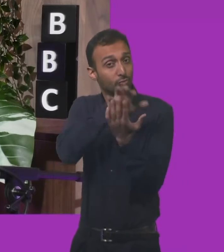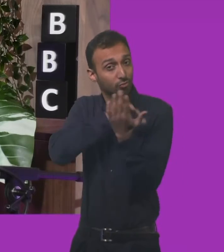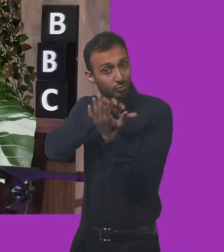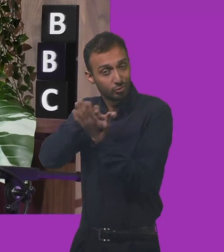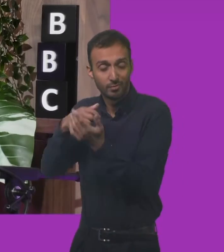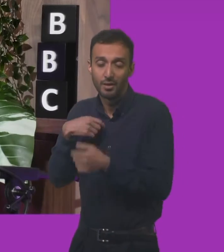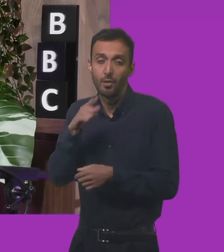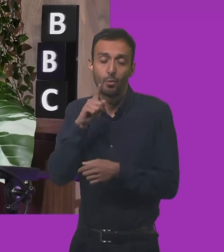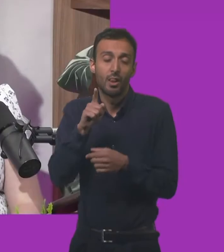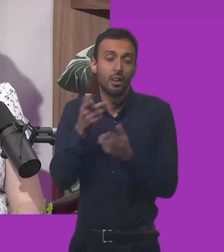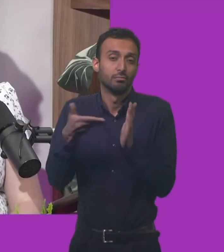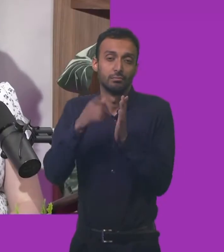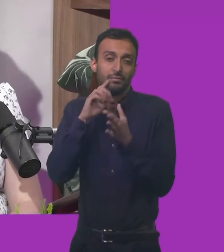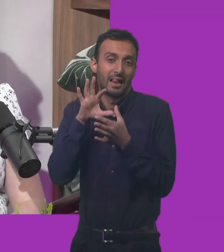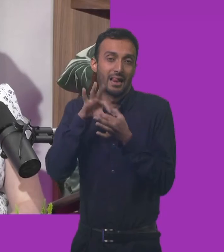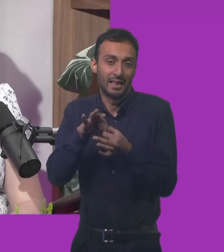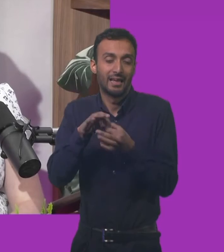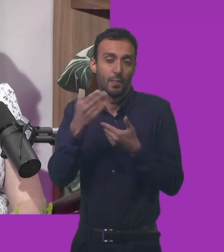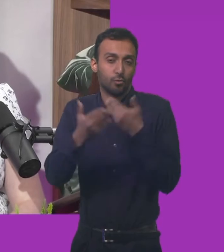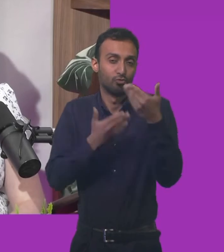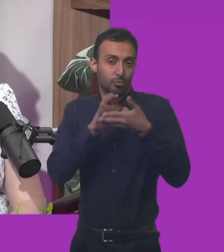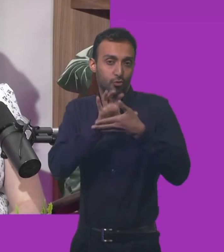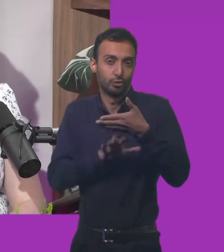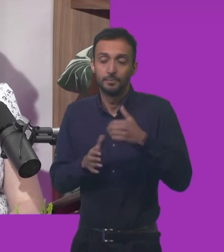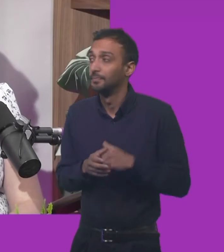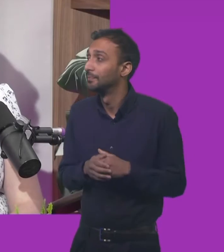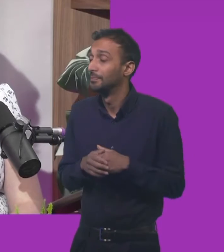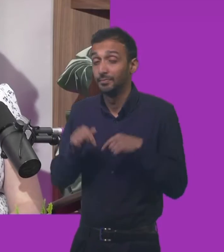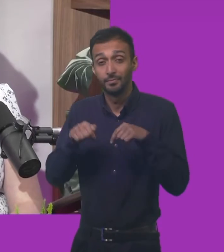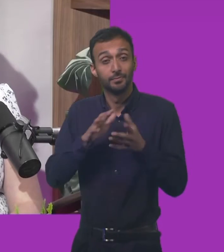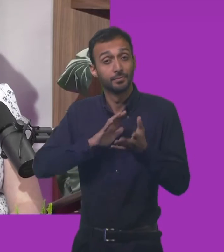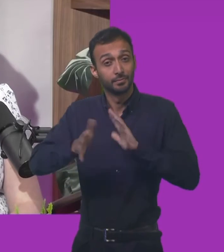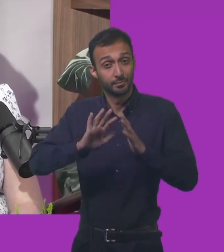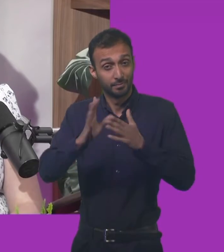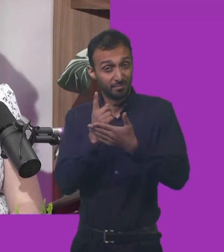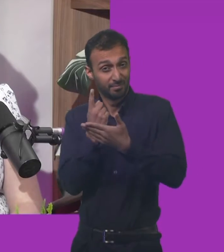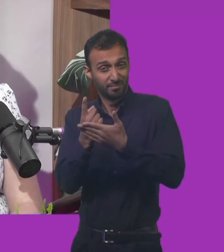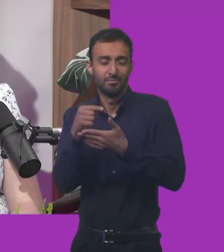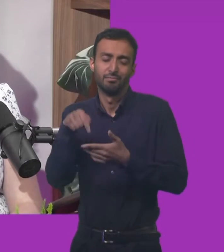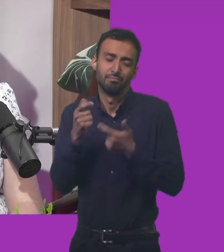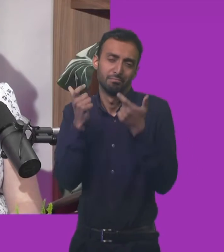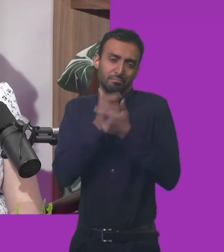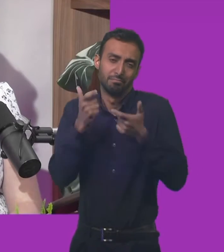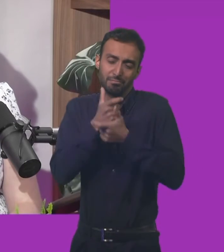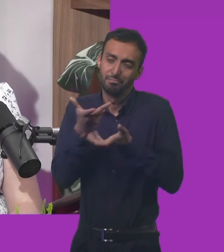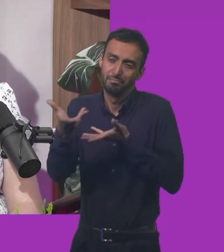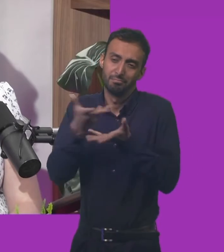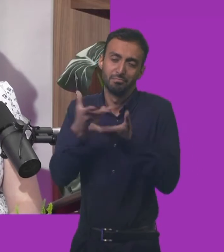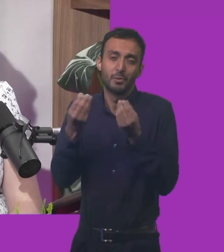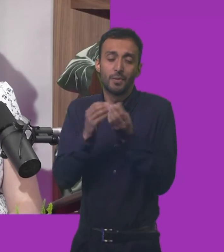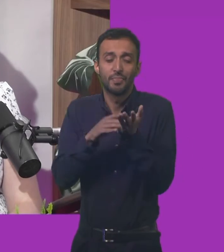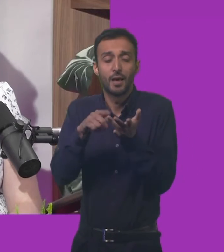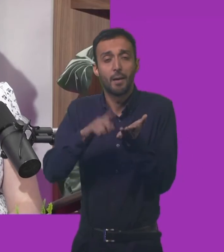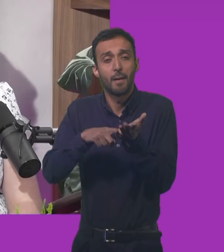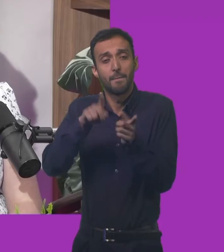this video in the description. This signed version of the podcast is a funny and frank conversation I had with Mollie Pearce